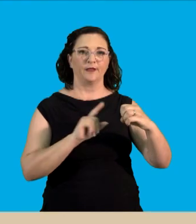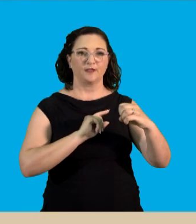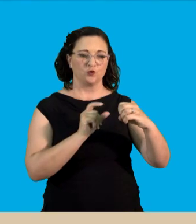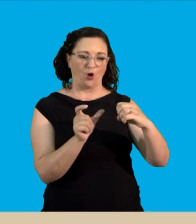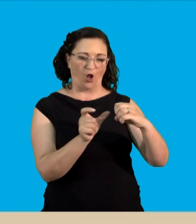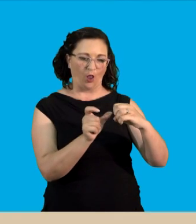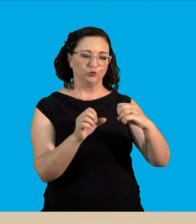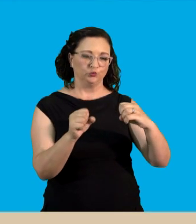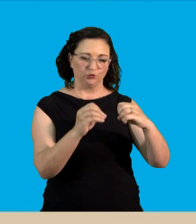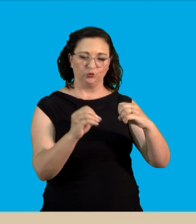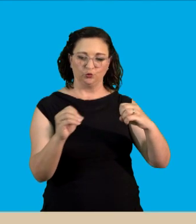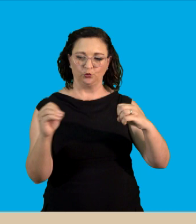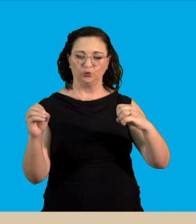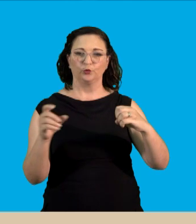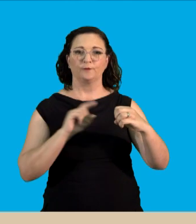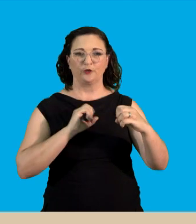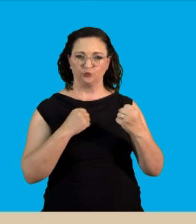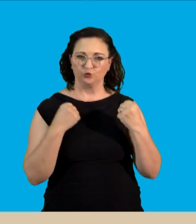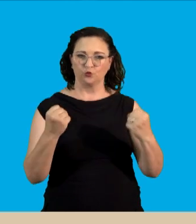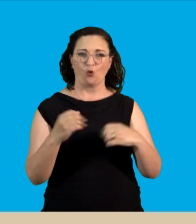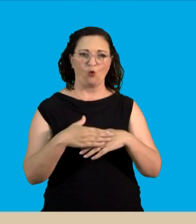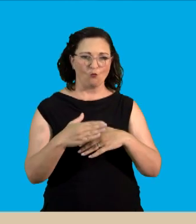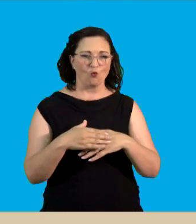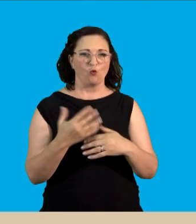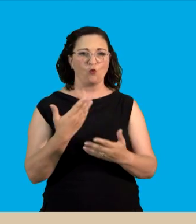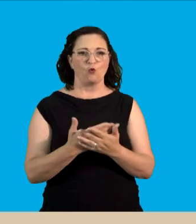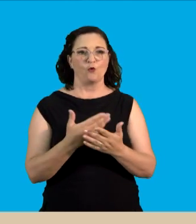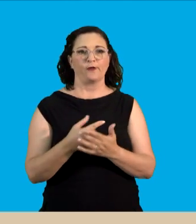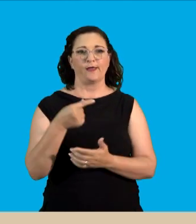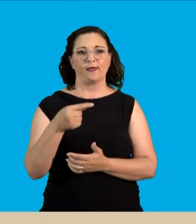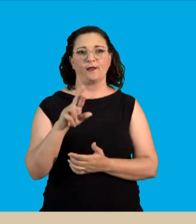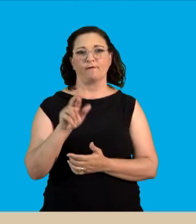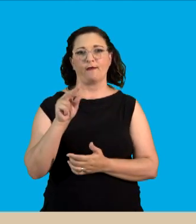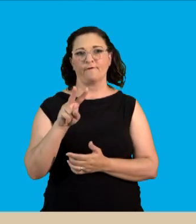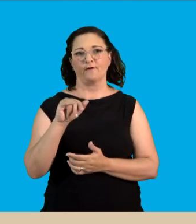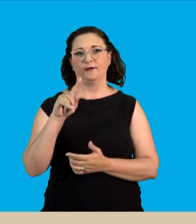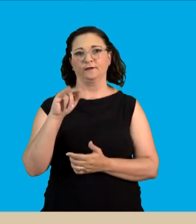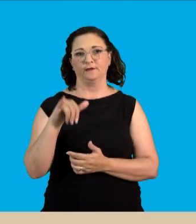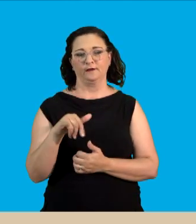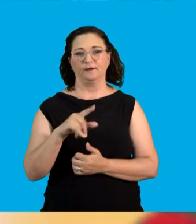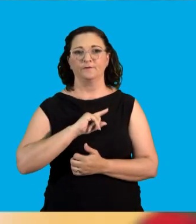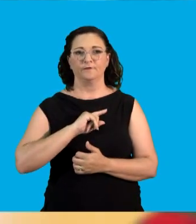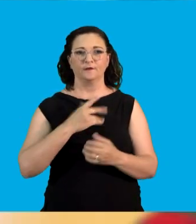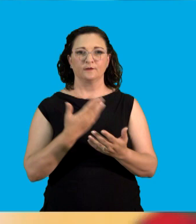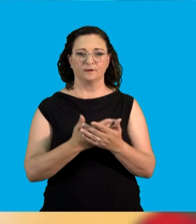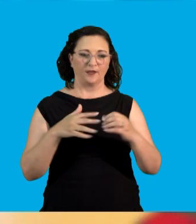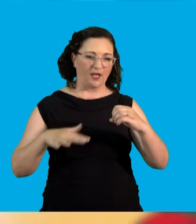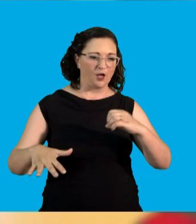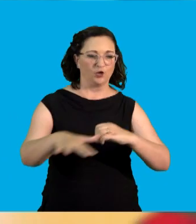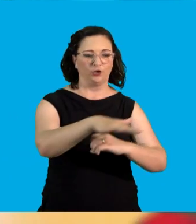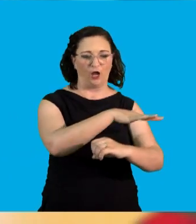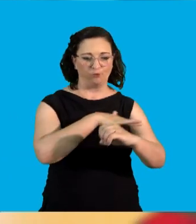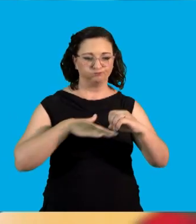that the closer the two objects are between each other, the stronger the gravitational pull between them. That is why the planets